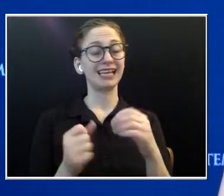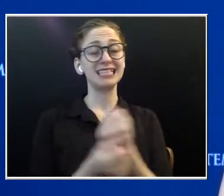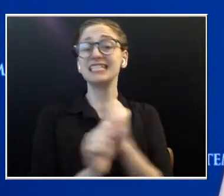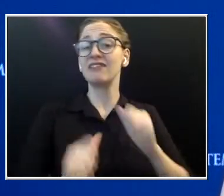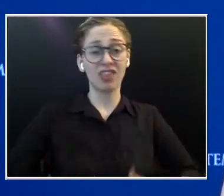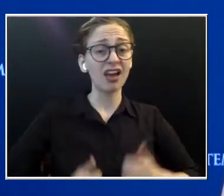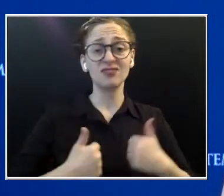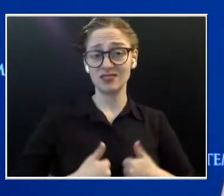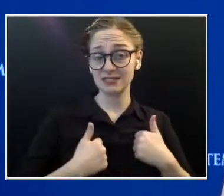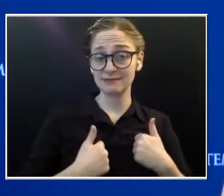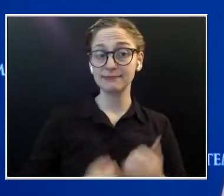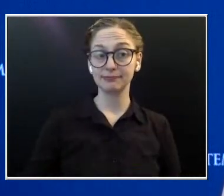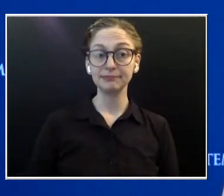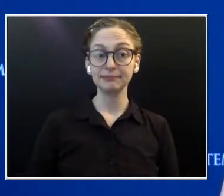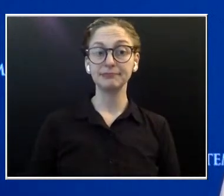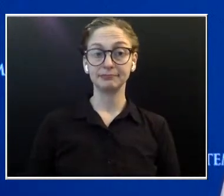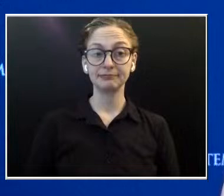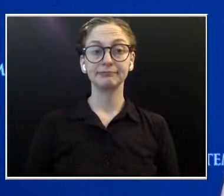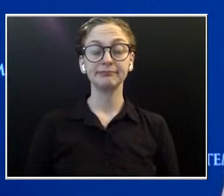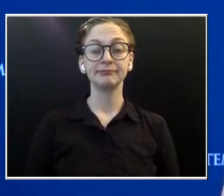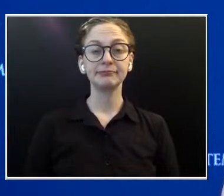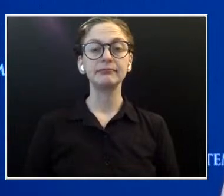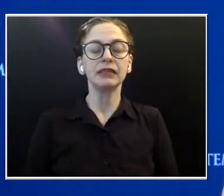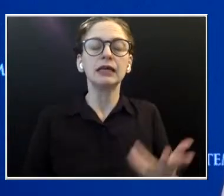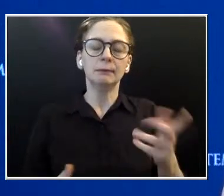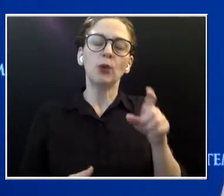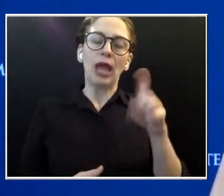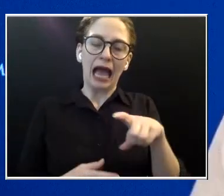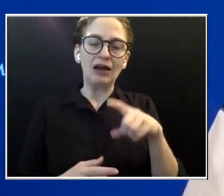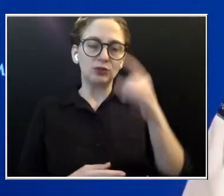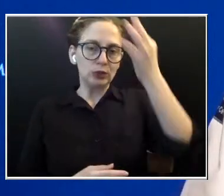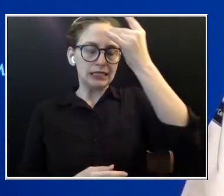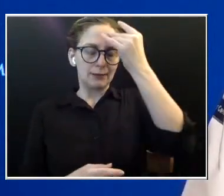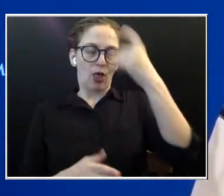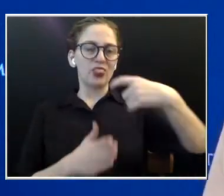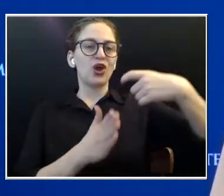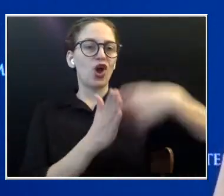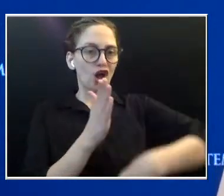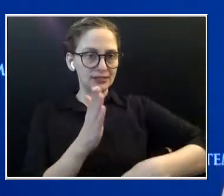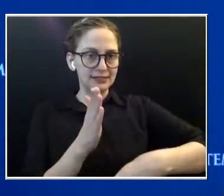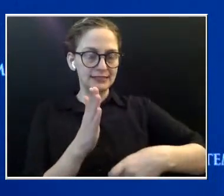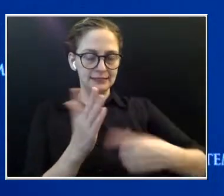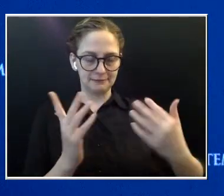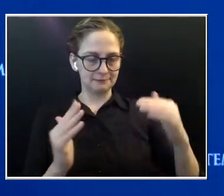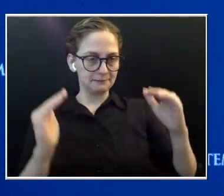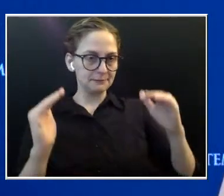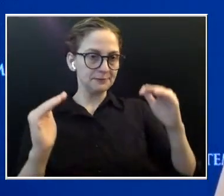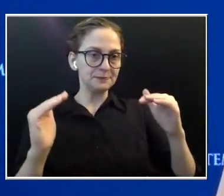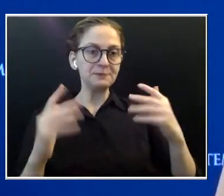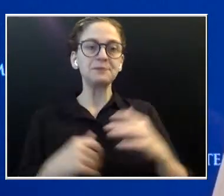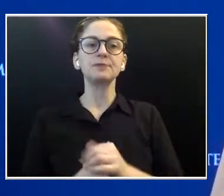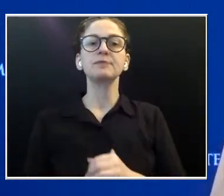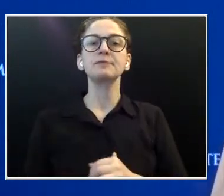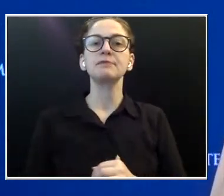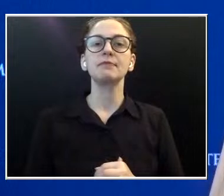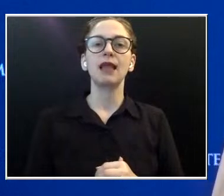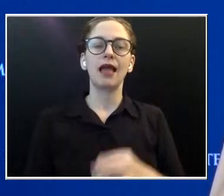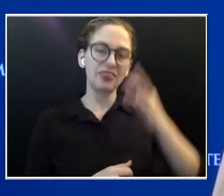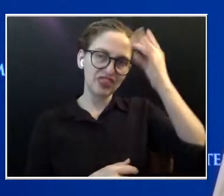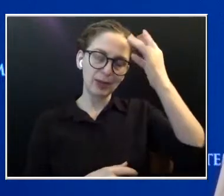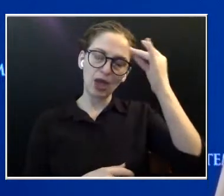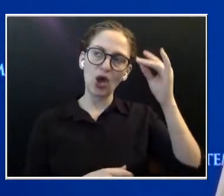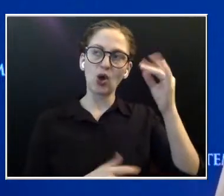But we have to look at these cost issues and think about the other type of stem cell transplant using somebody else as a donor. If that's $200,000